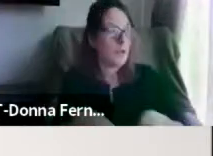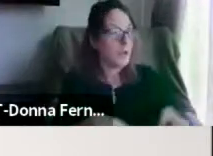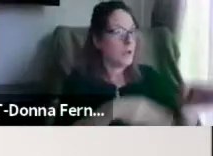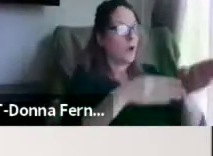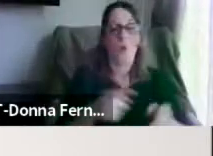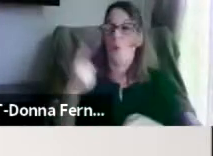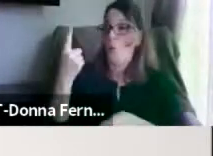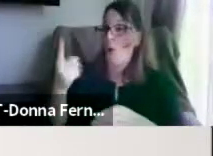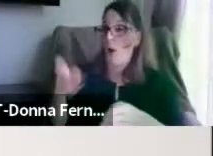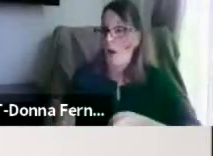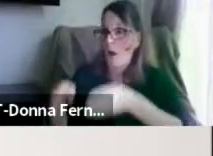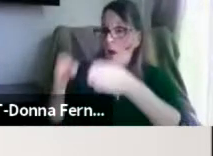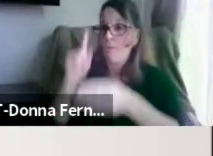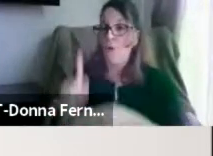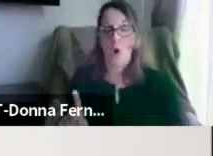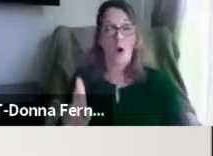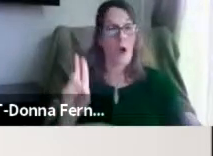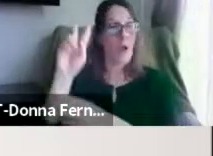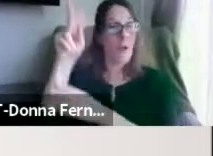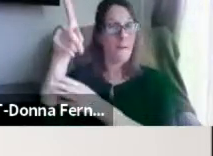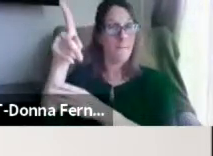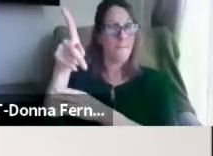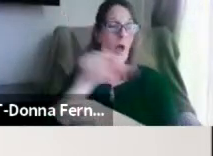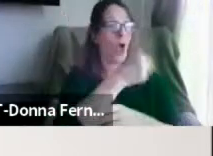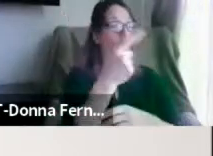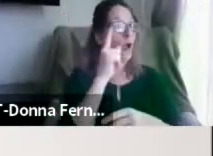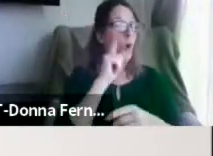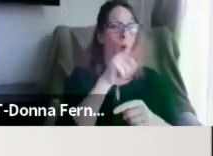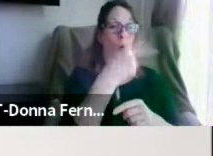one stairwell for up, one stairwell for down.